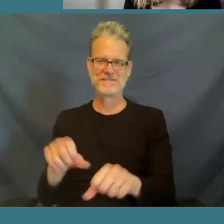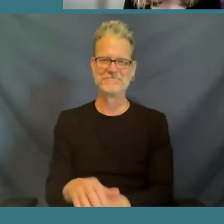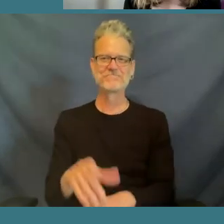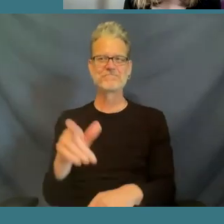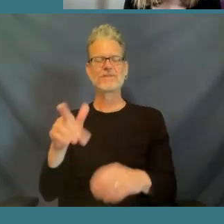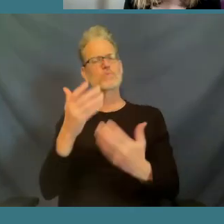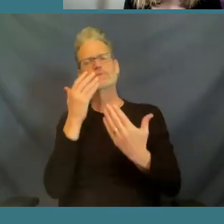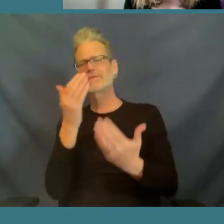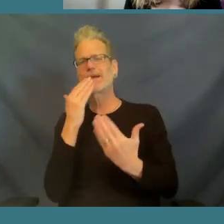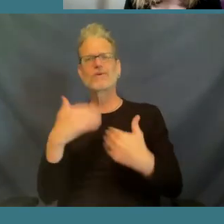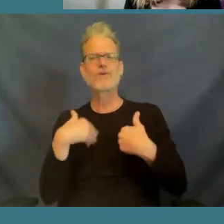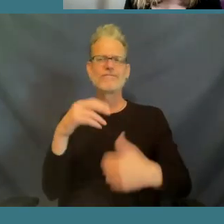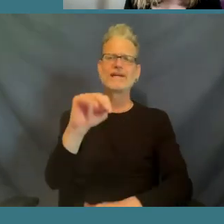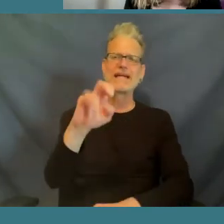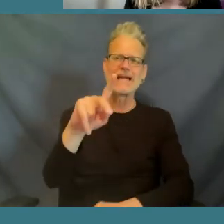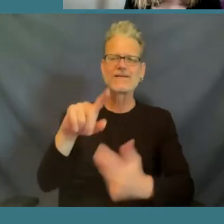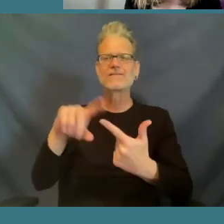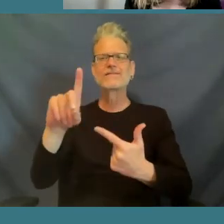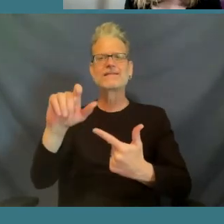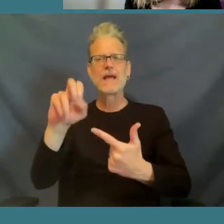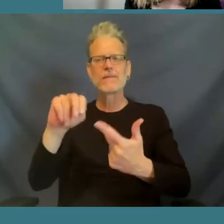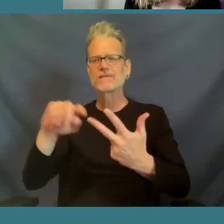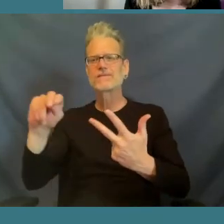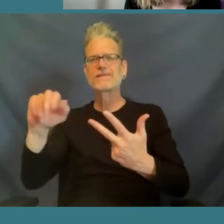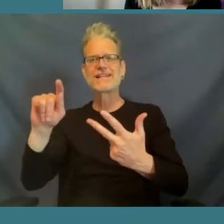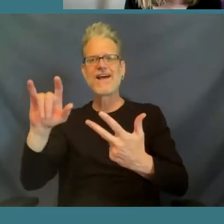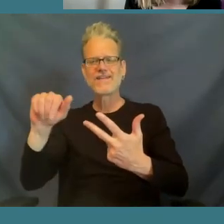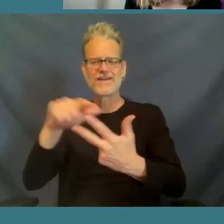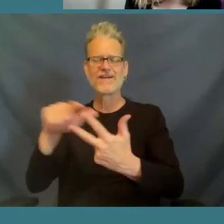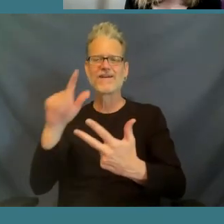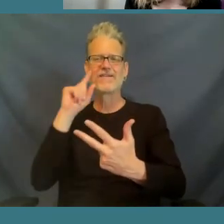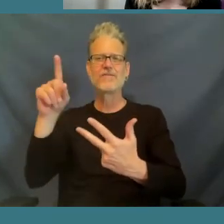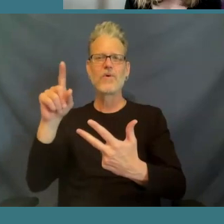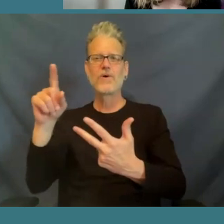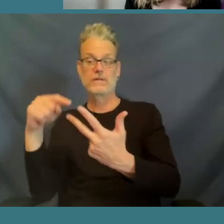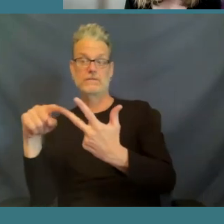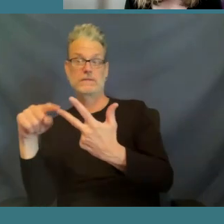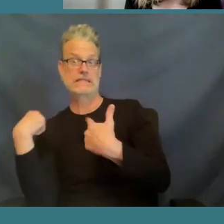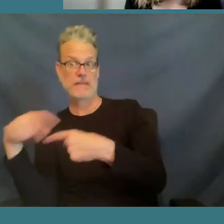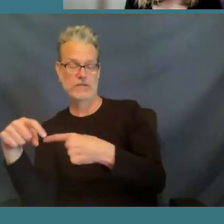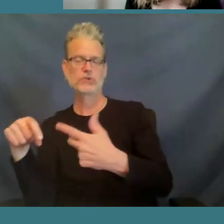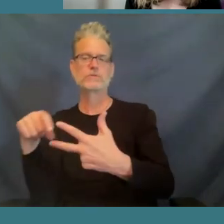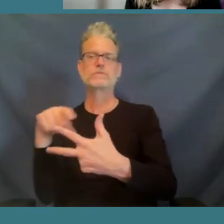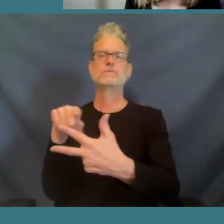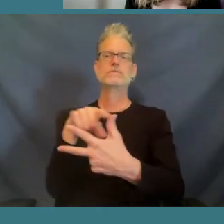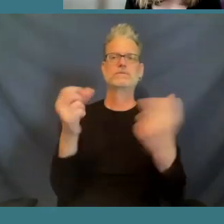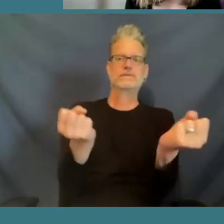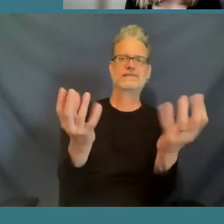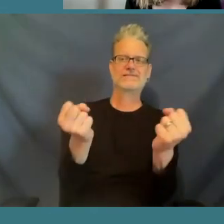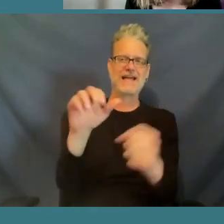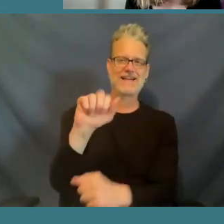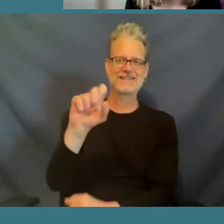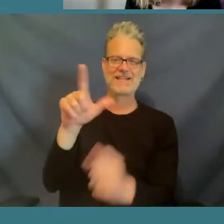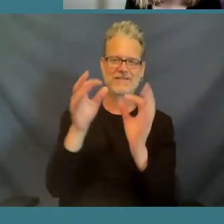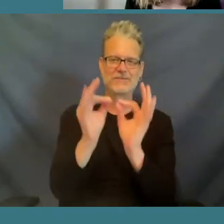to have Nick and Damon and Natalia here today who are providing Spanish language and ASL